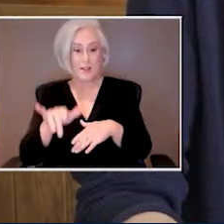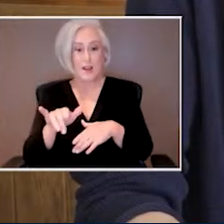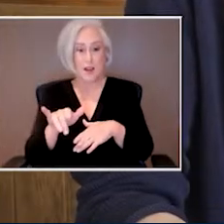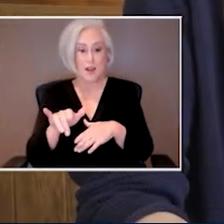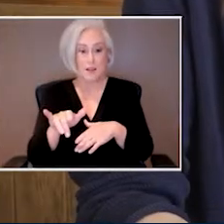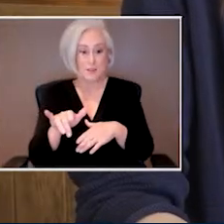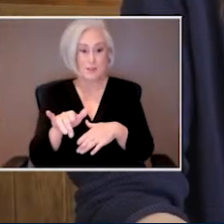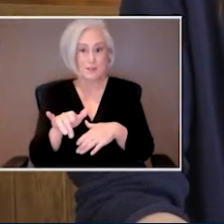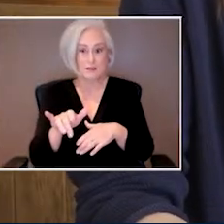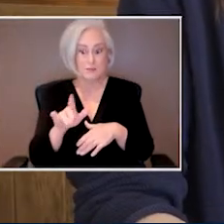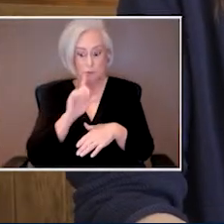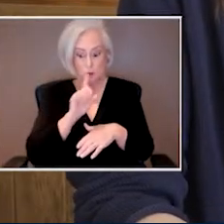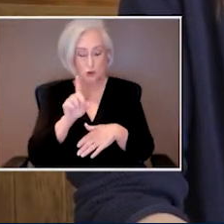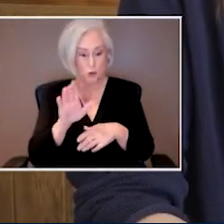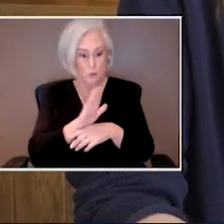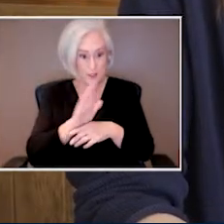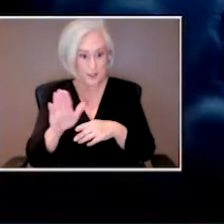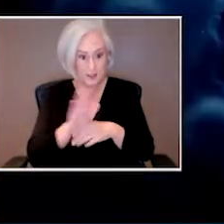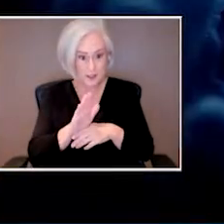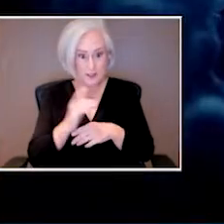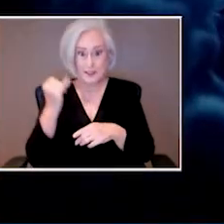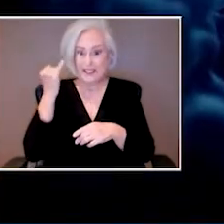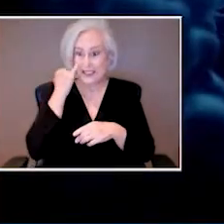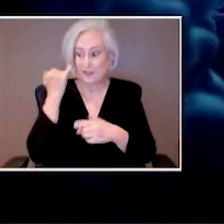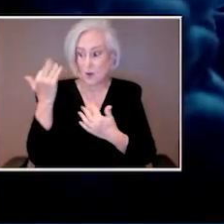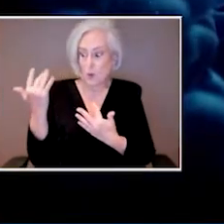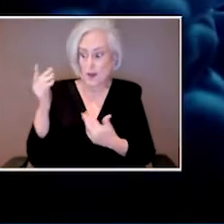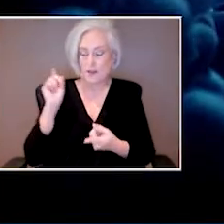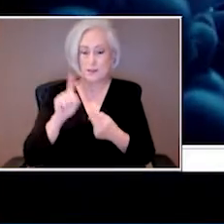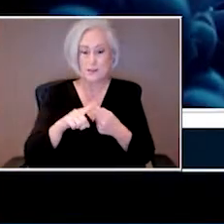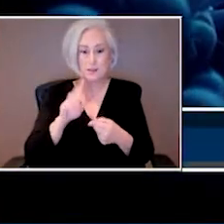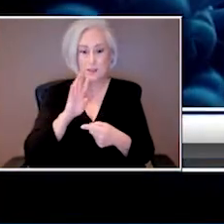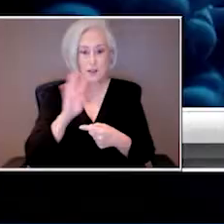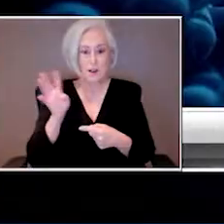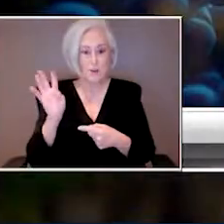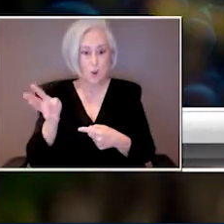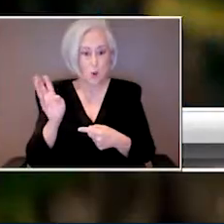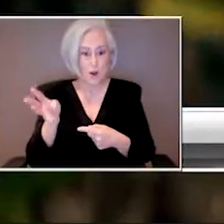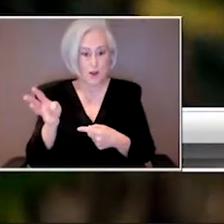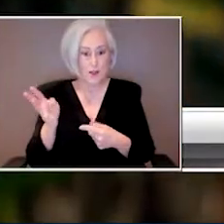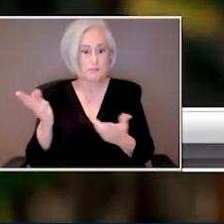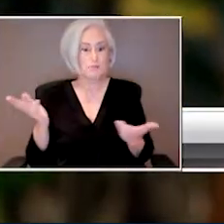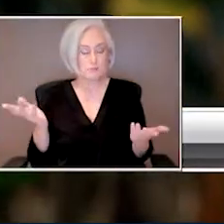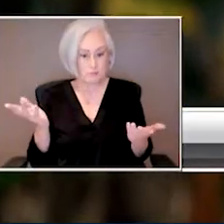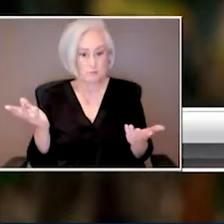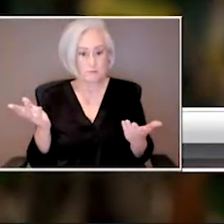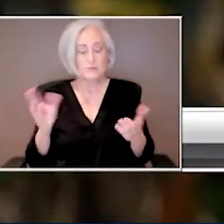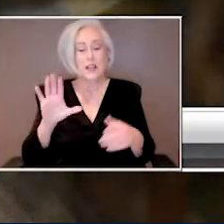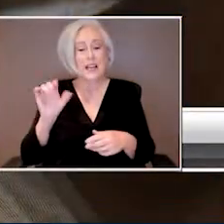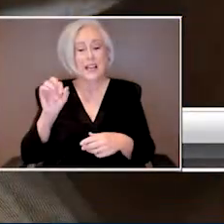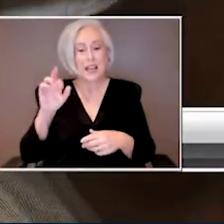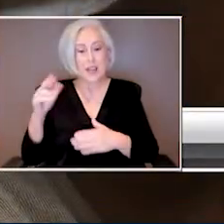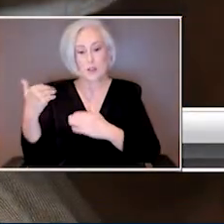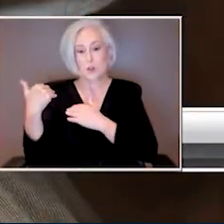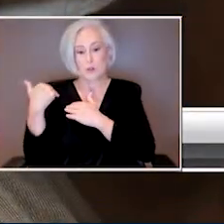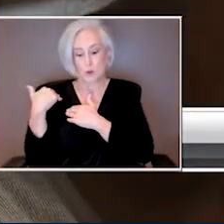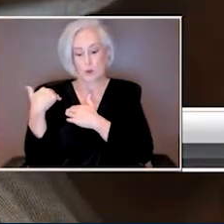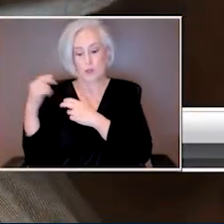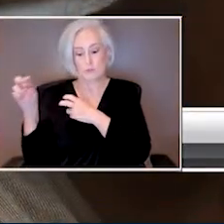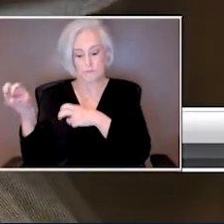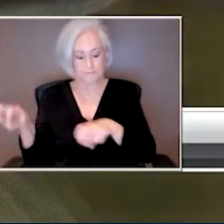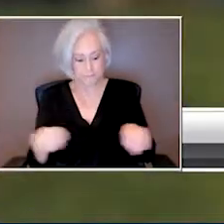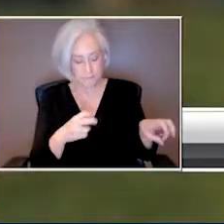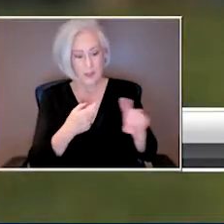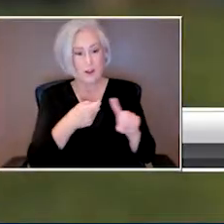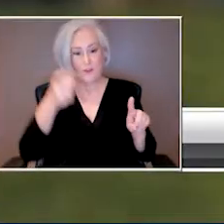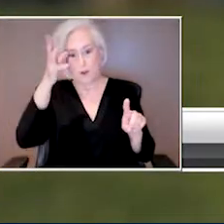the truth. Had I waited till 40. Coming up today, the cancer burden is slowly shifting from men to women,